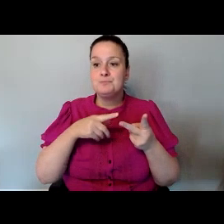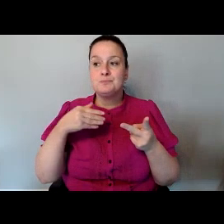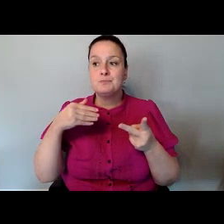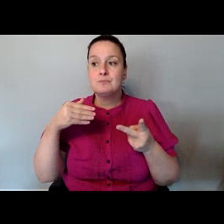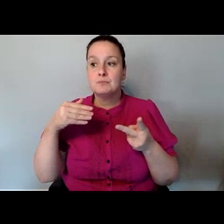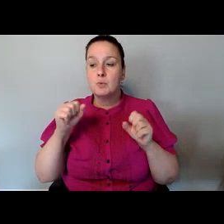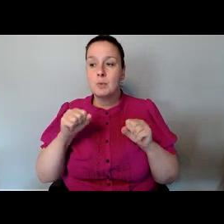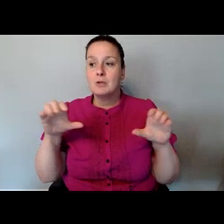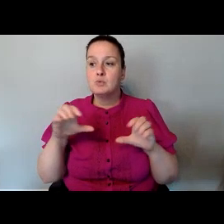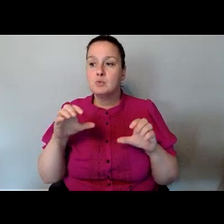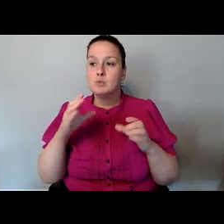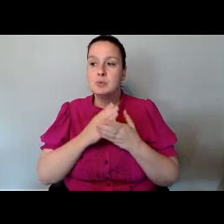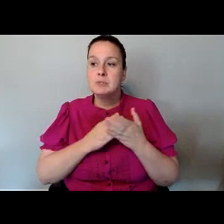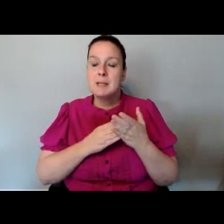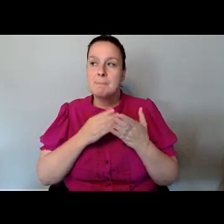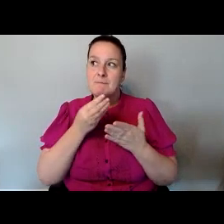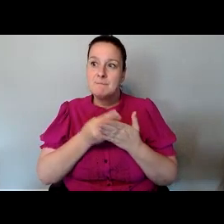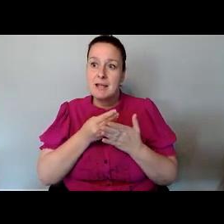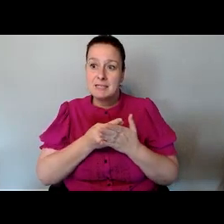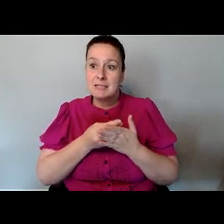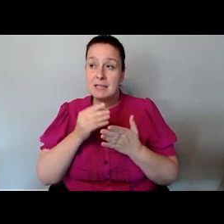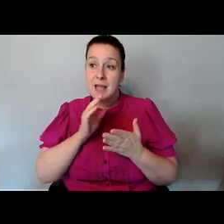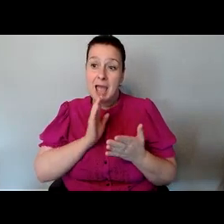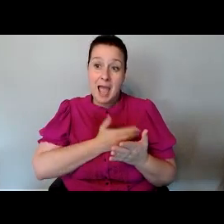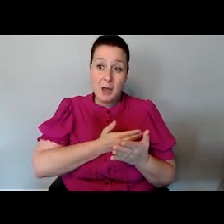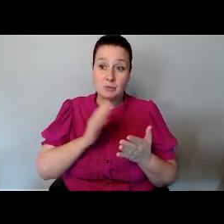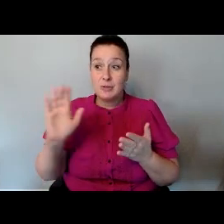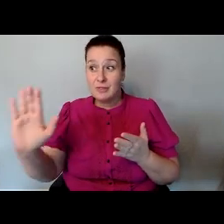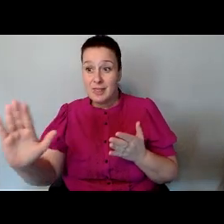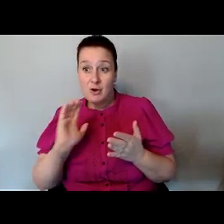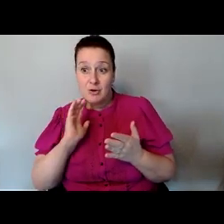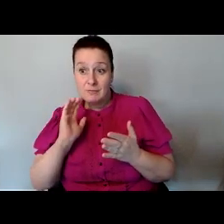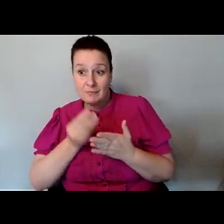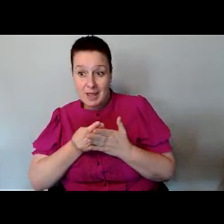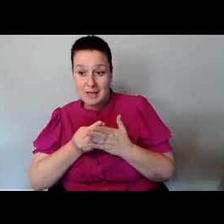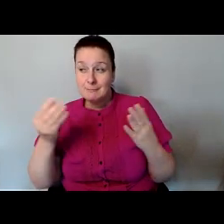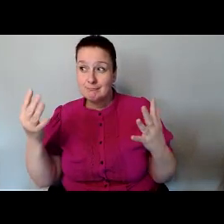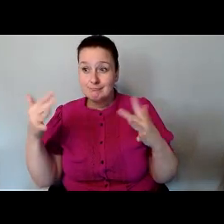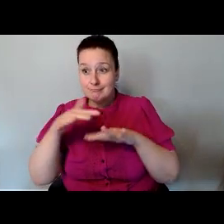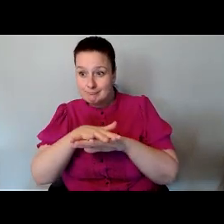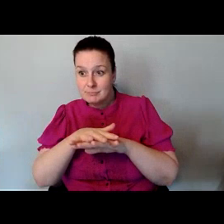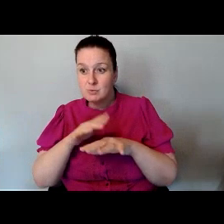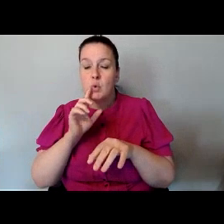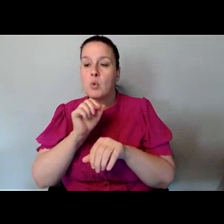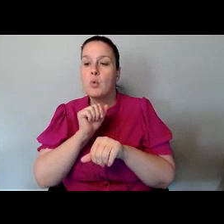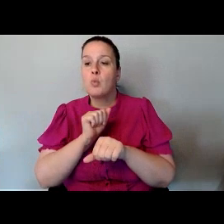braiding of funding with their OJTs. And so yes, Workforce is our partner.